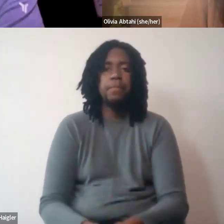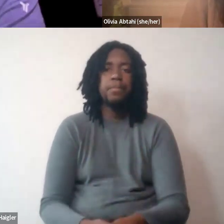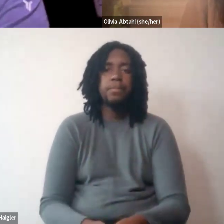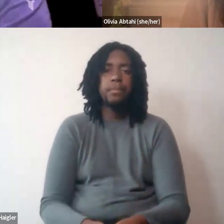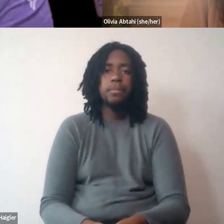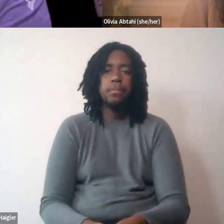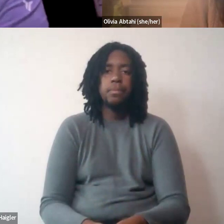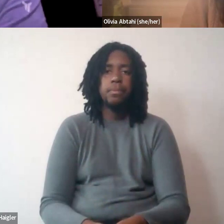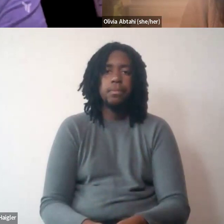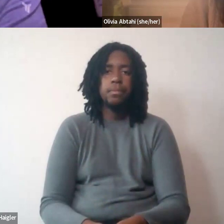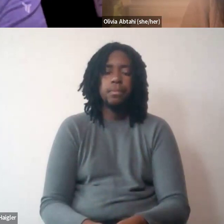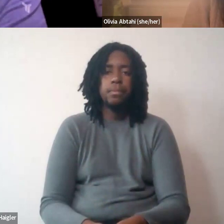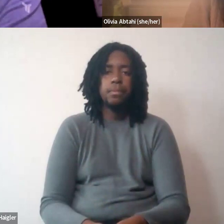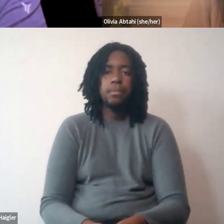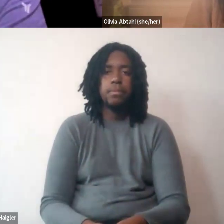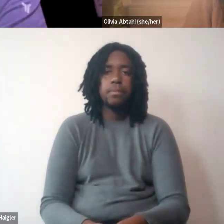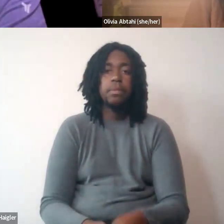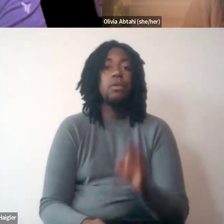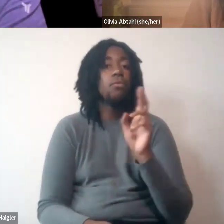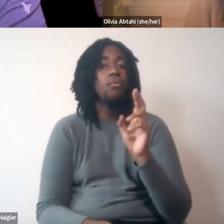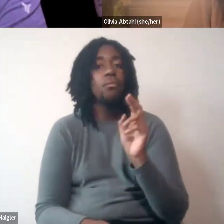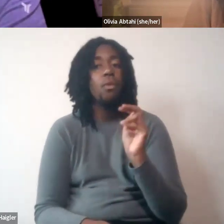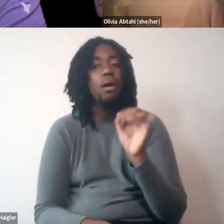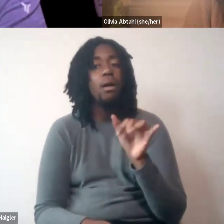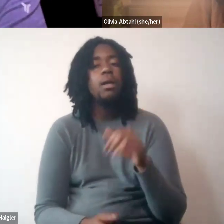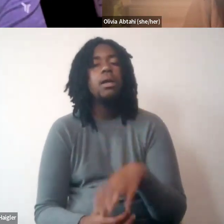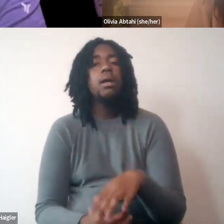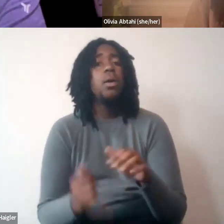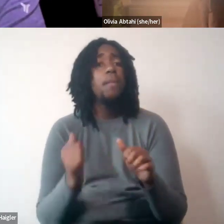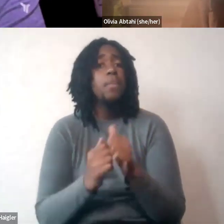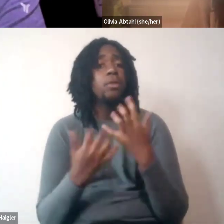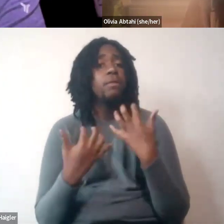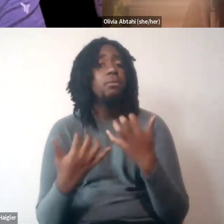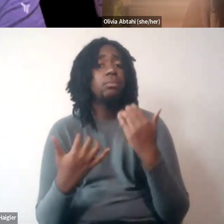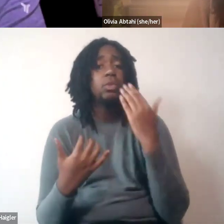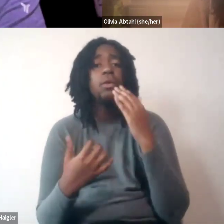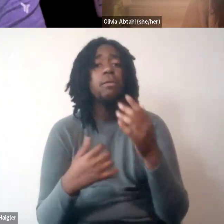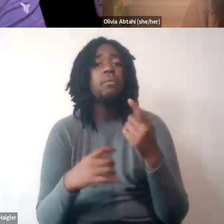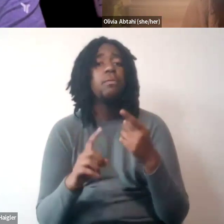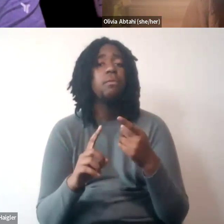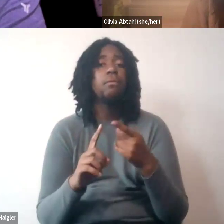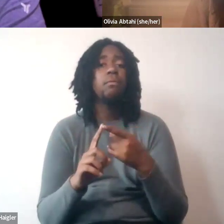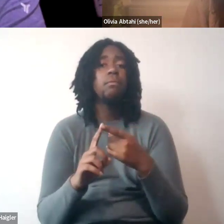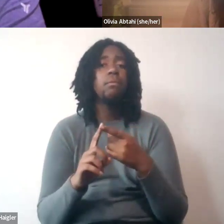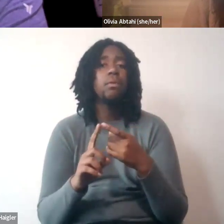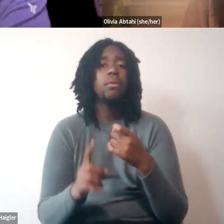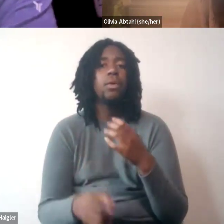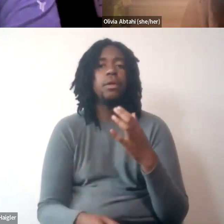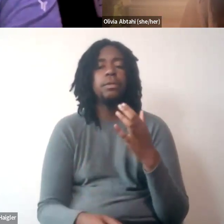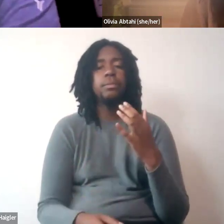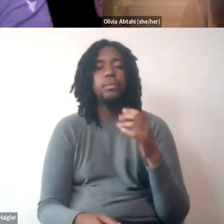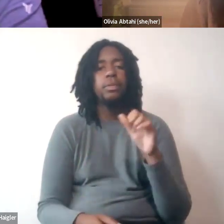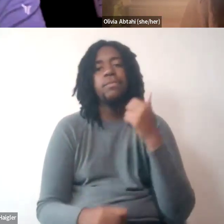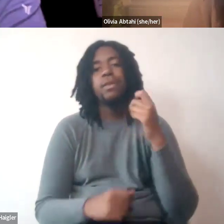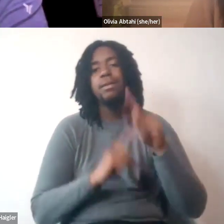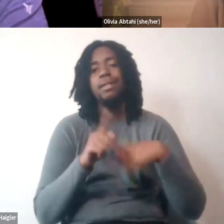And so, I mean, most of our audience, I would imagine, know you for contemporary realism, for